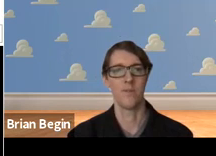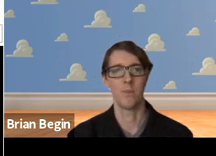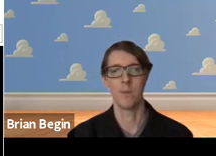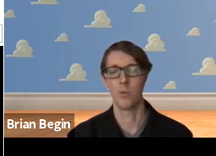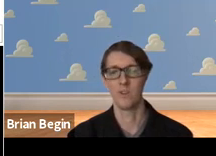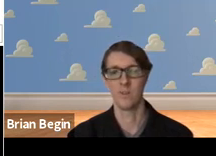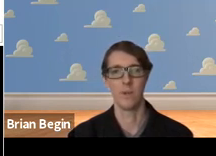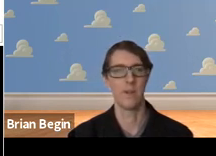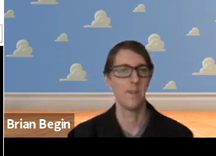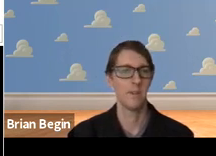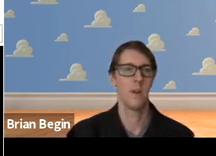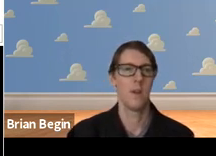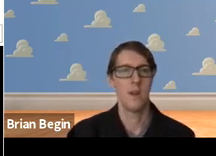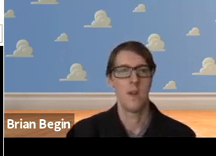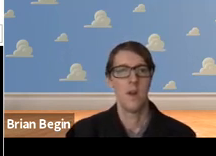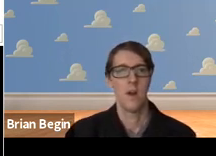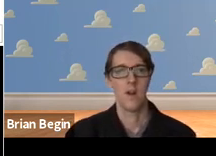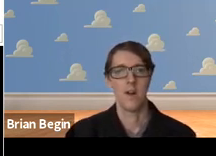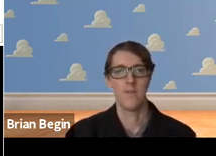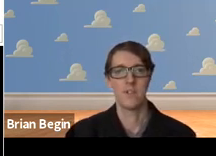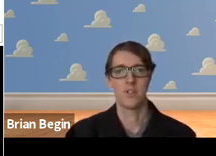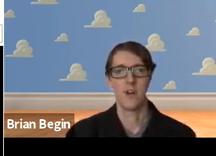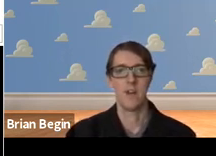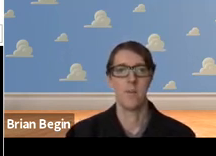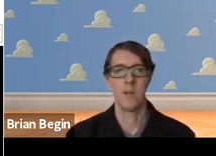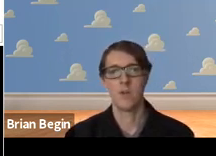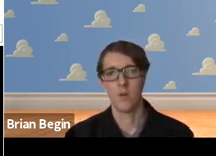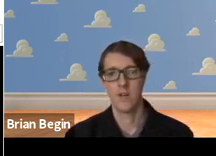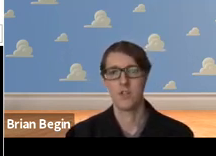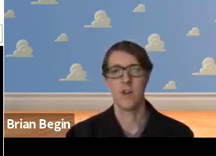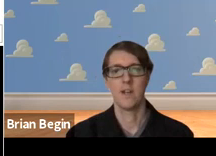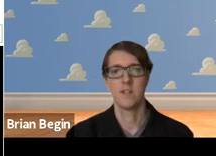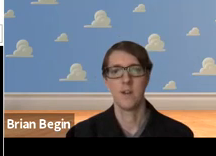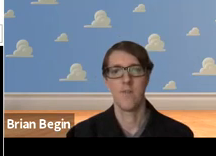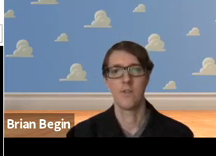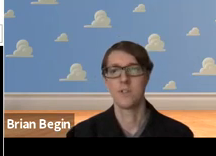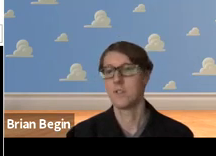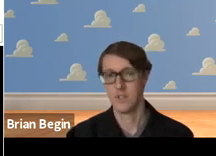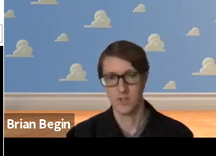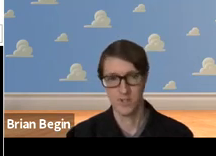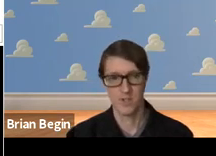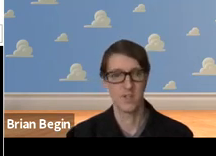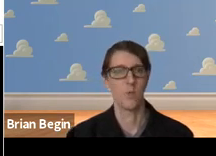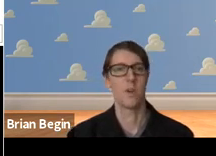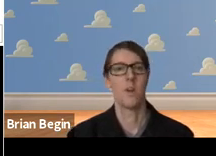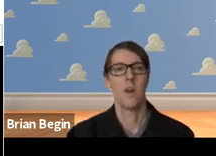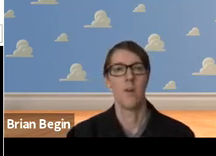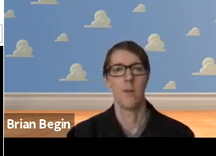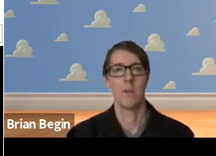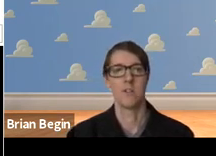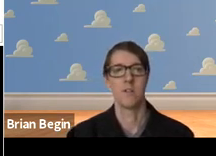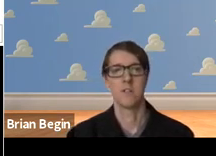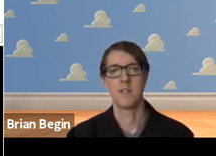employment for people with disabilities. Our Conference and Training Committee coordinates trainings and conferences such as this one